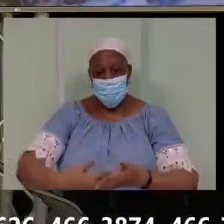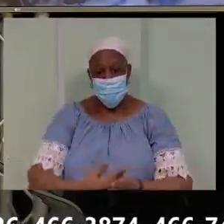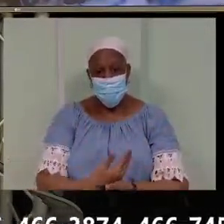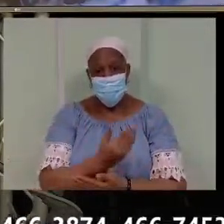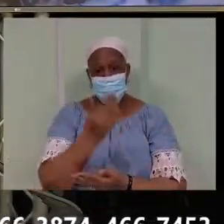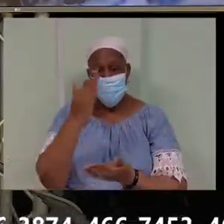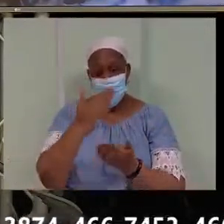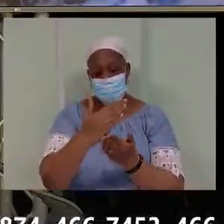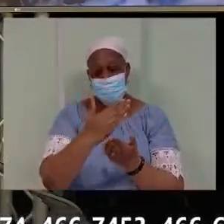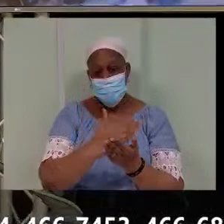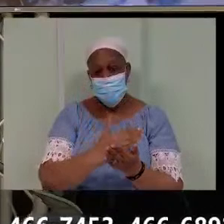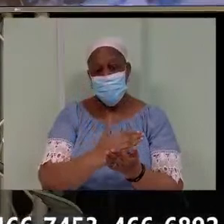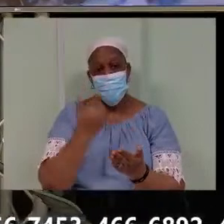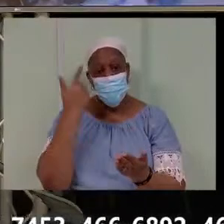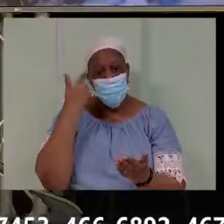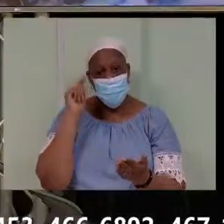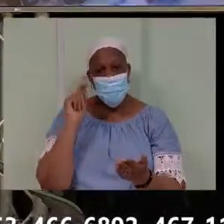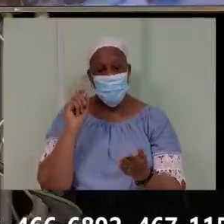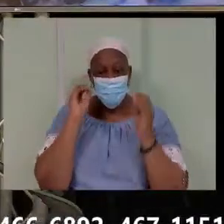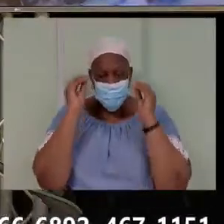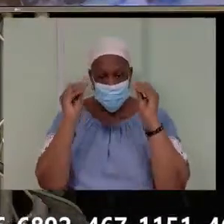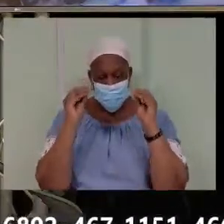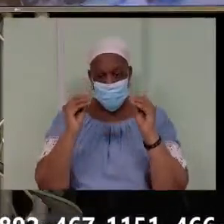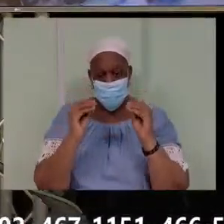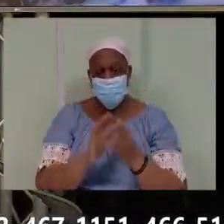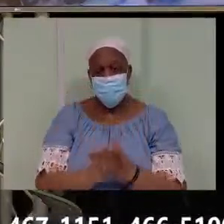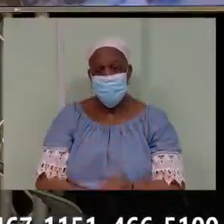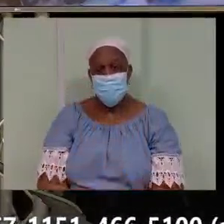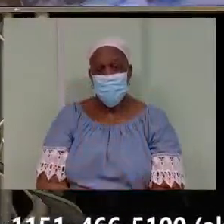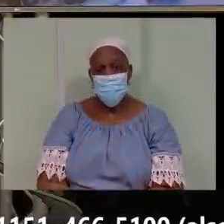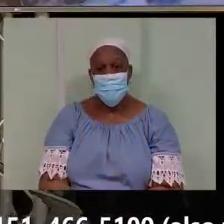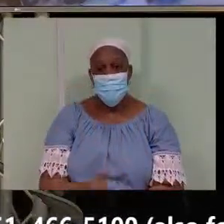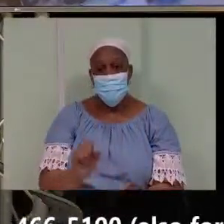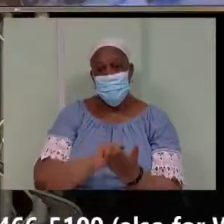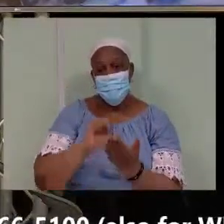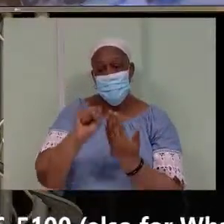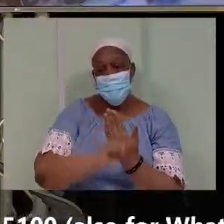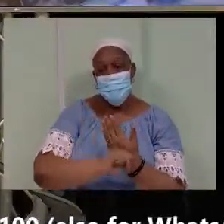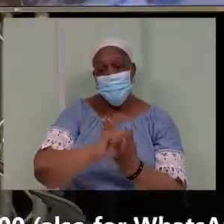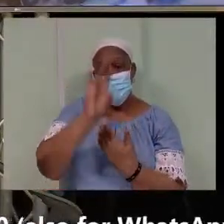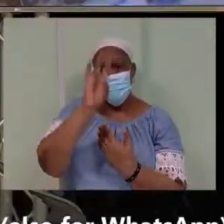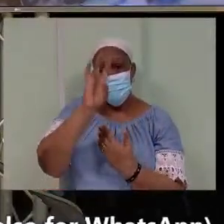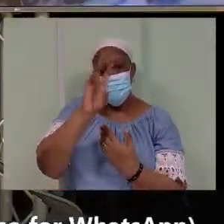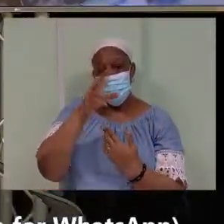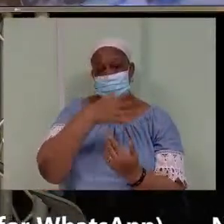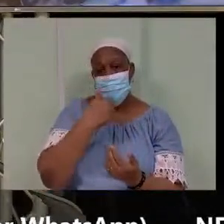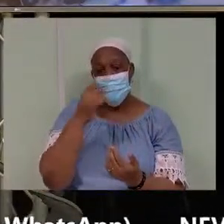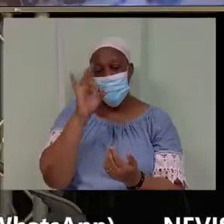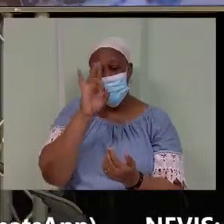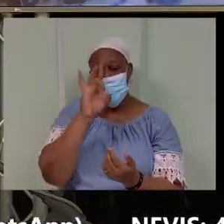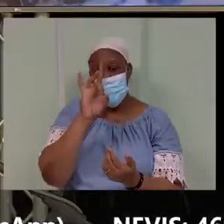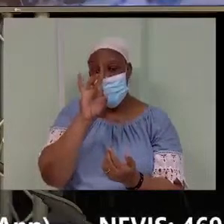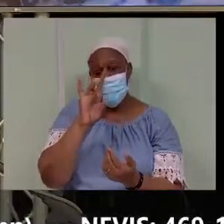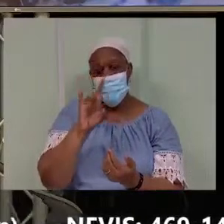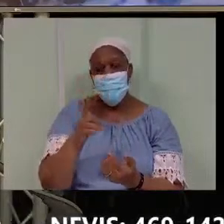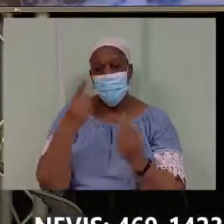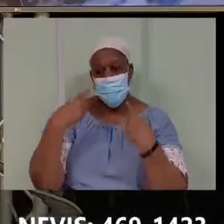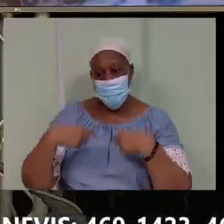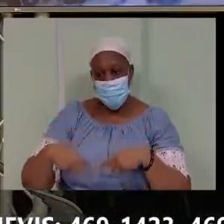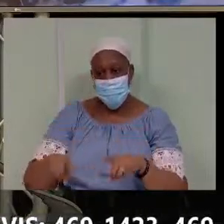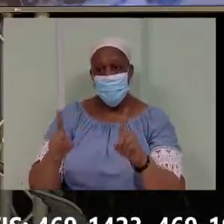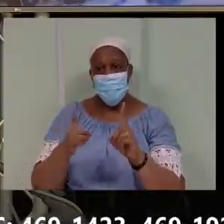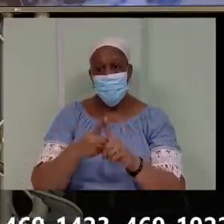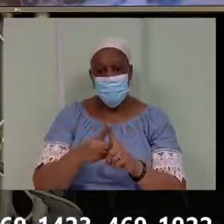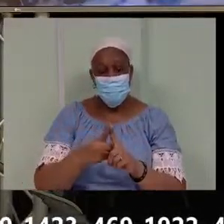6. On September 7th and 8th, all teachers would report to their